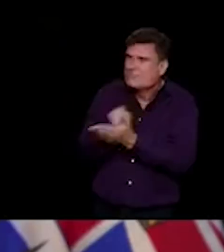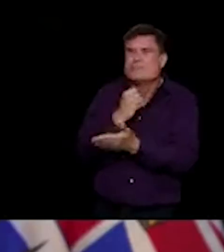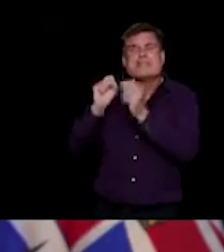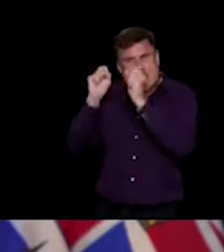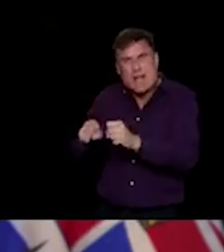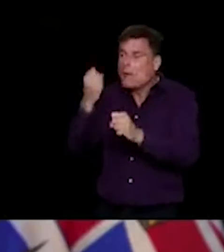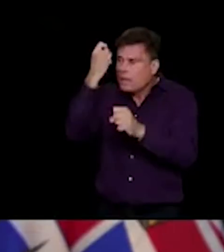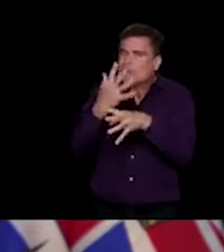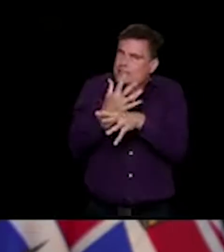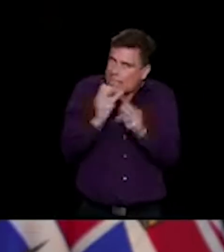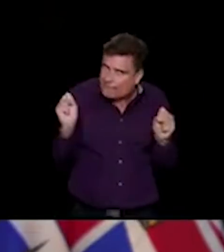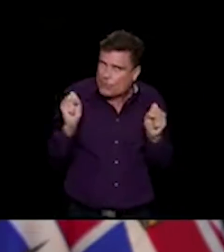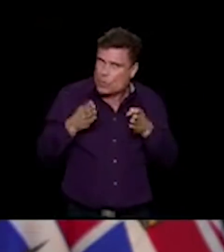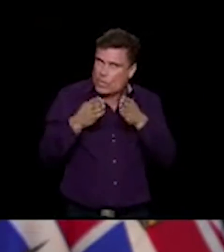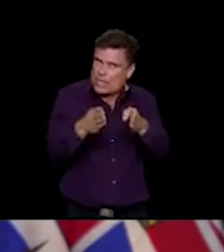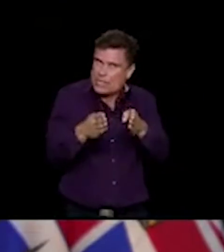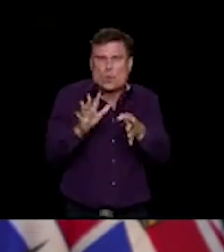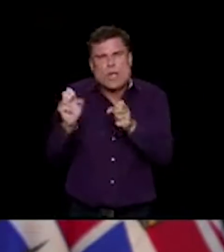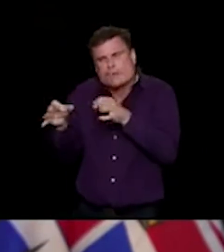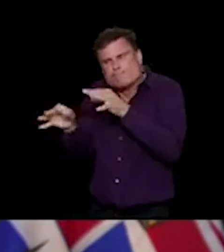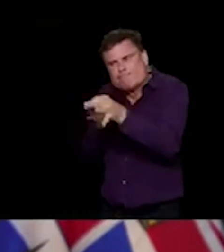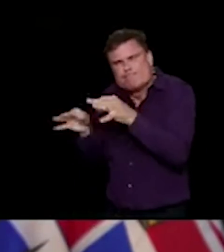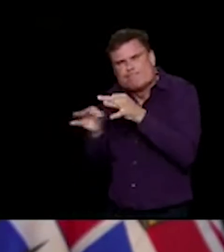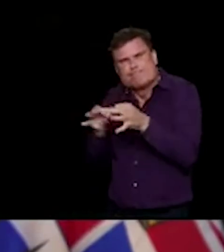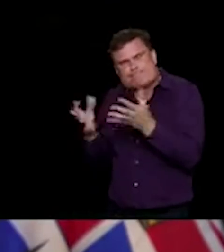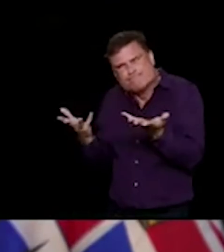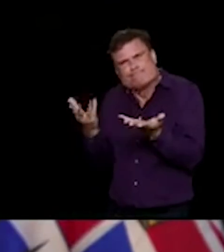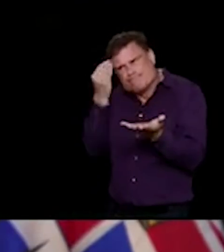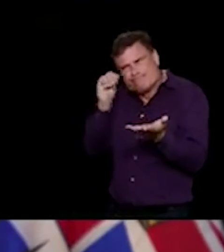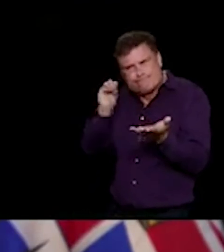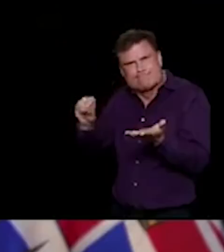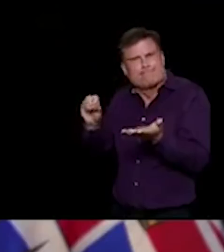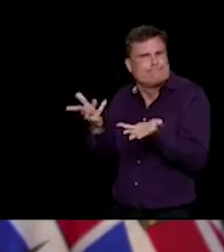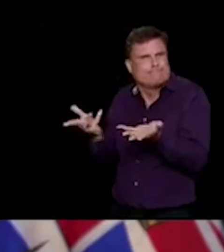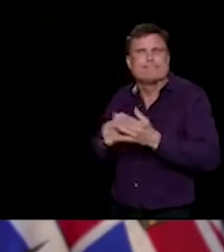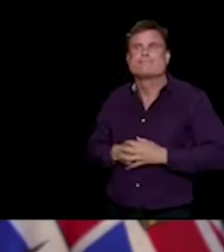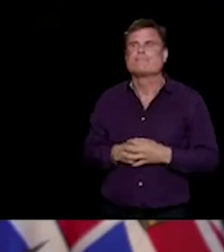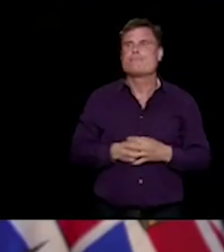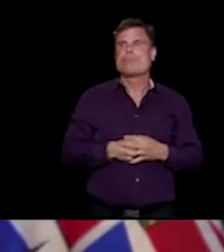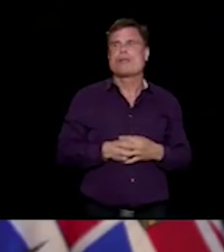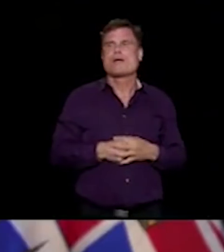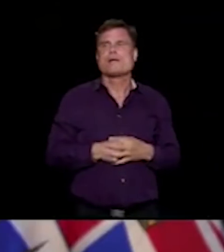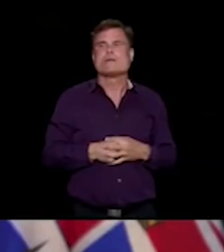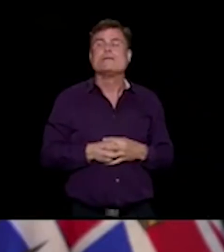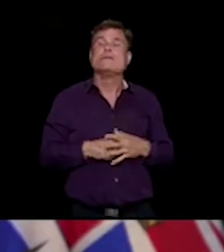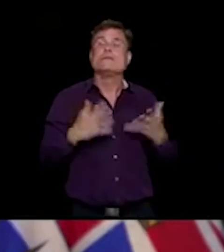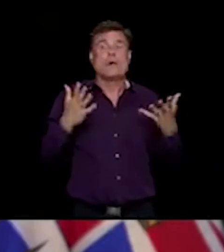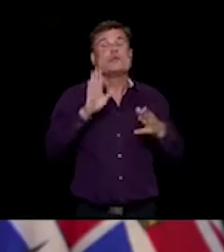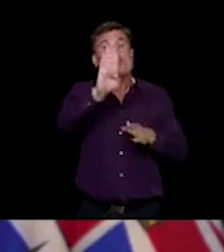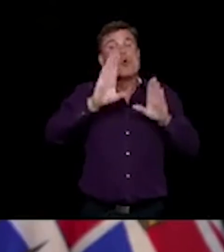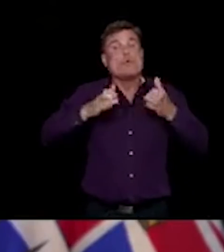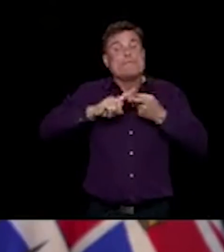safely. To do this, let's keep our groups small. Let's keep a safe distance from others who aren't in our